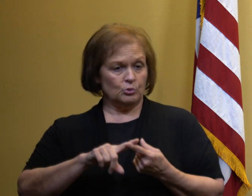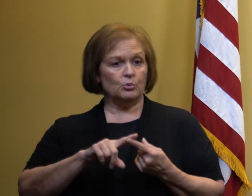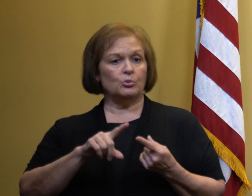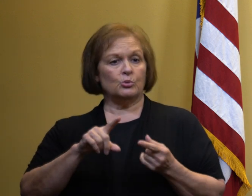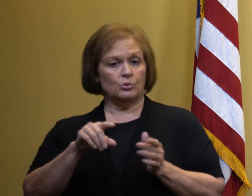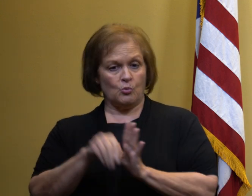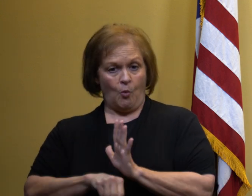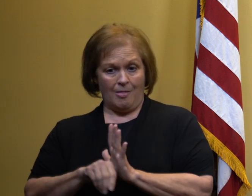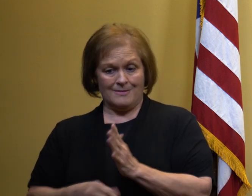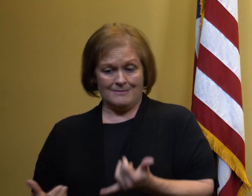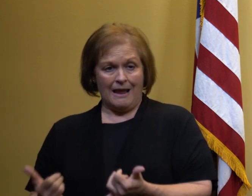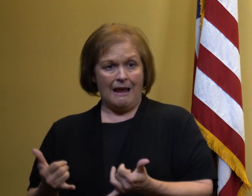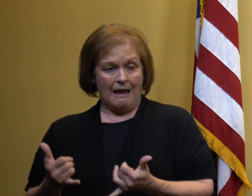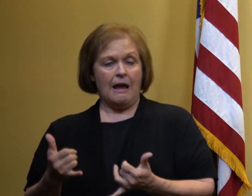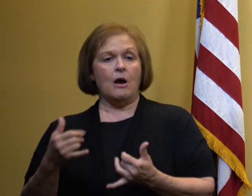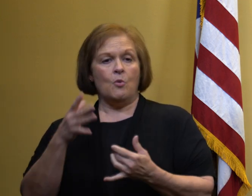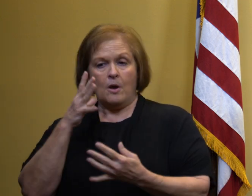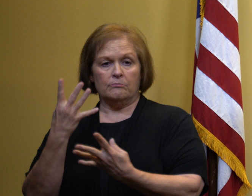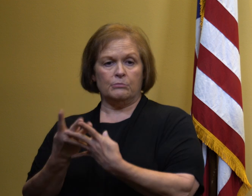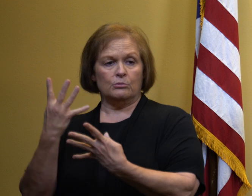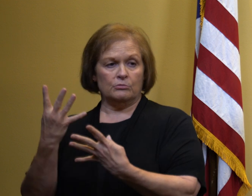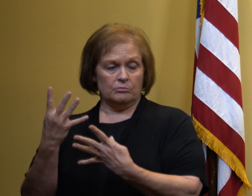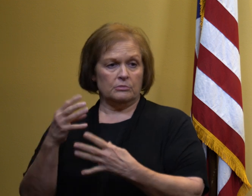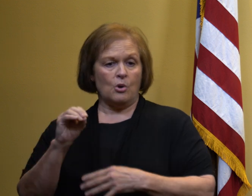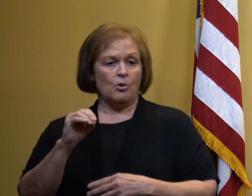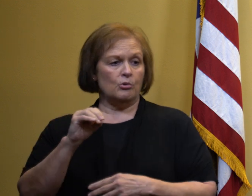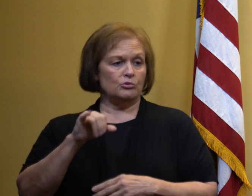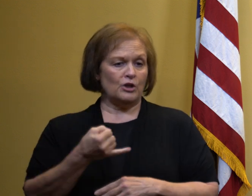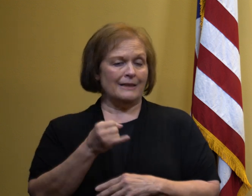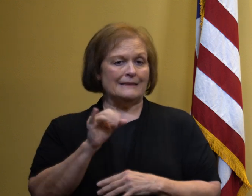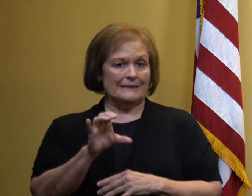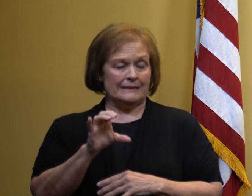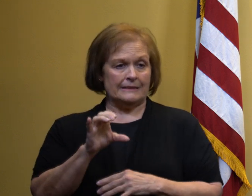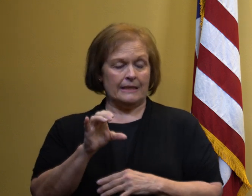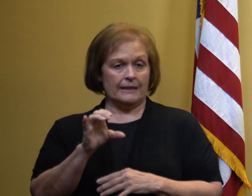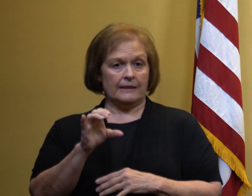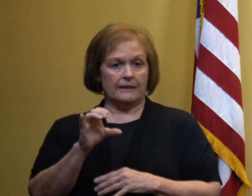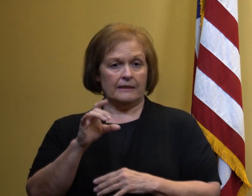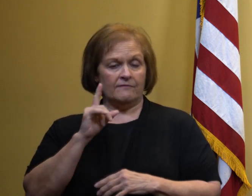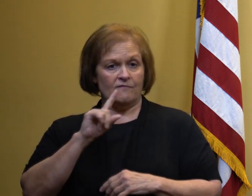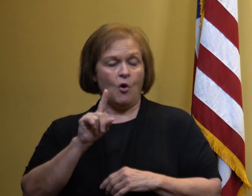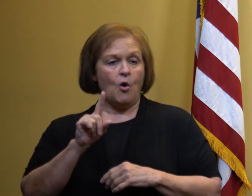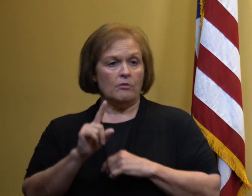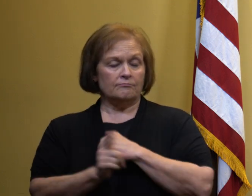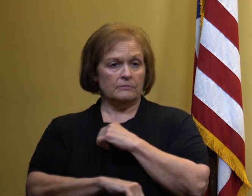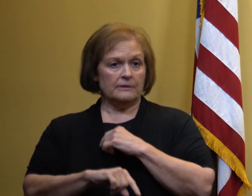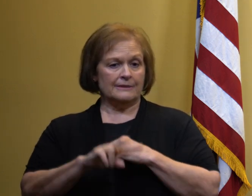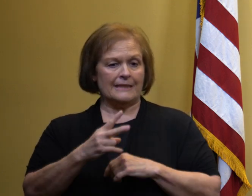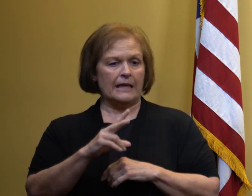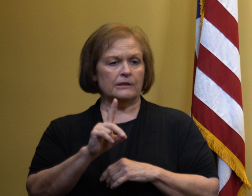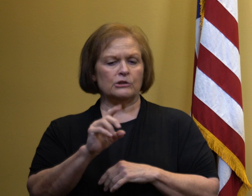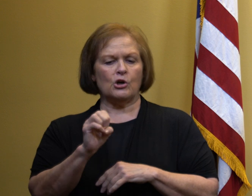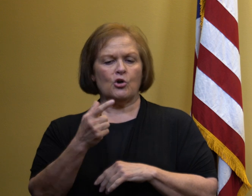city of New Orleans to be booked into our OJC on charges of second-degree murder,